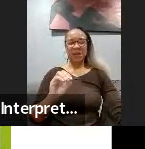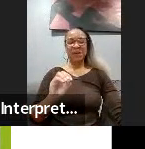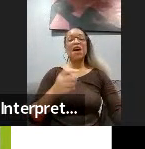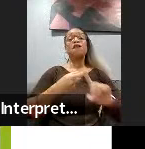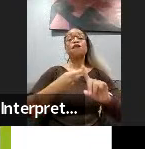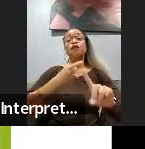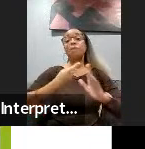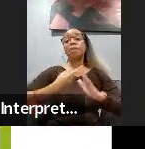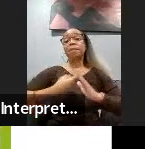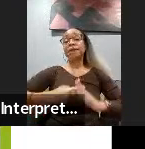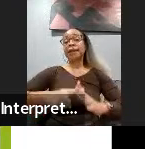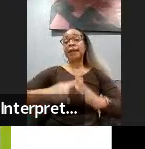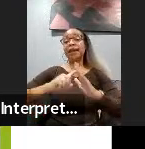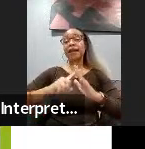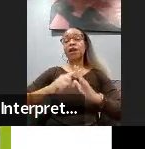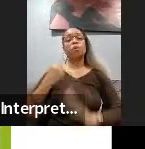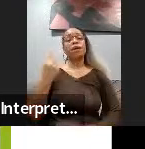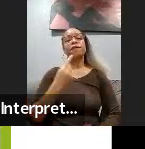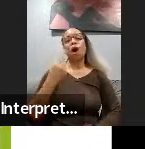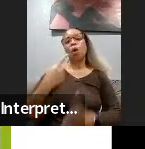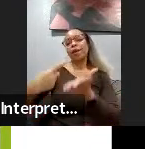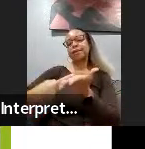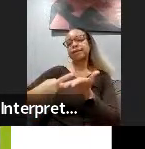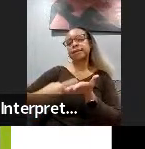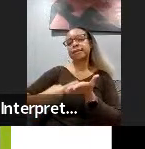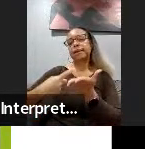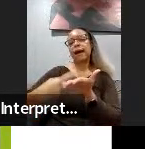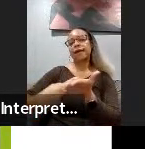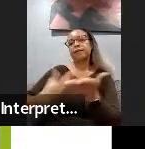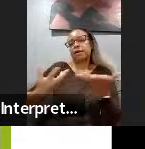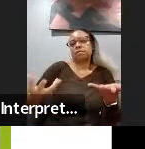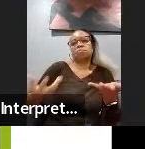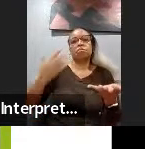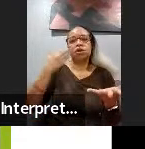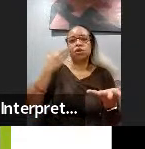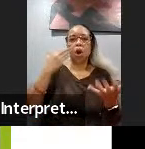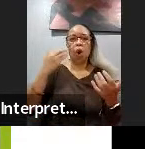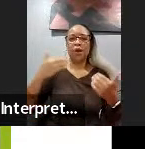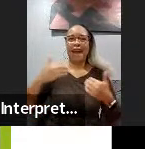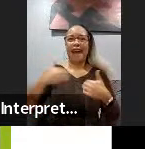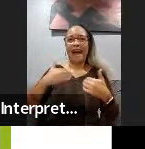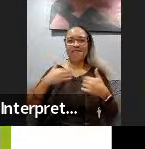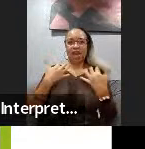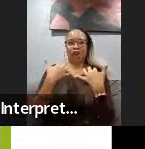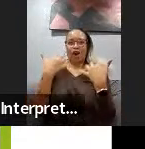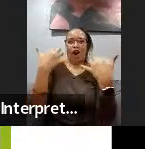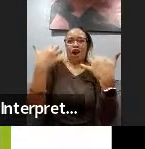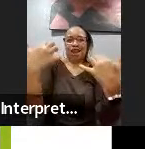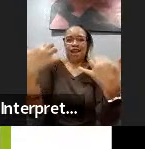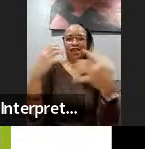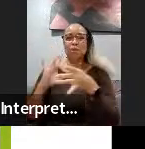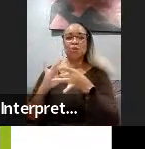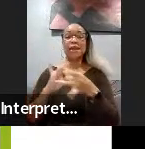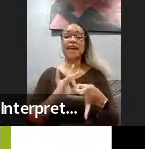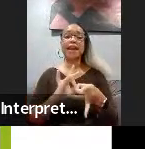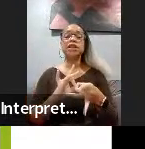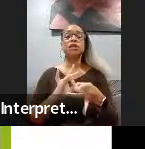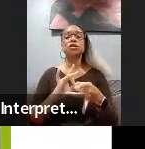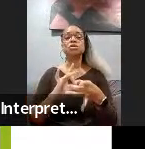beginning, we've always talked about how since we have such a captured audience with regards to COVID